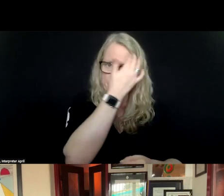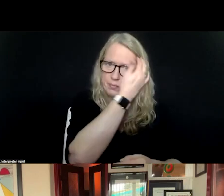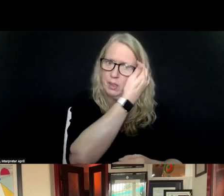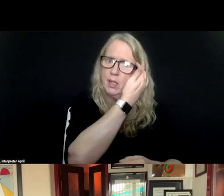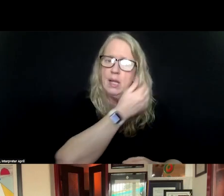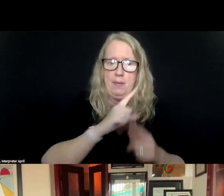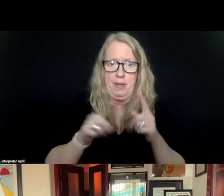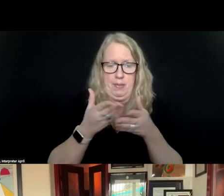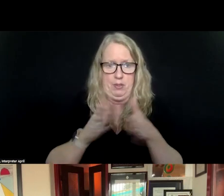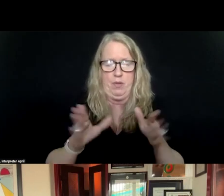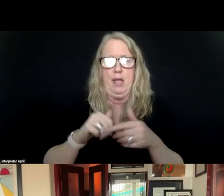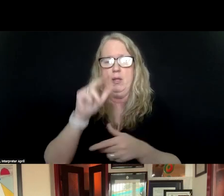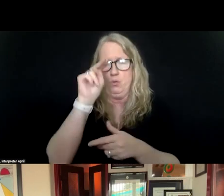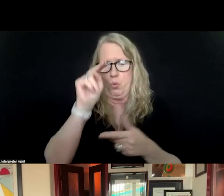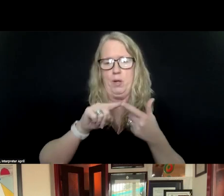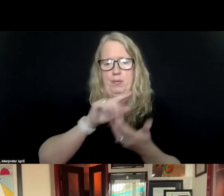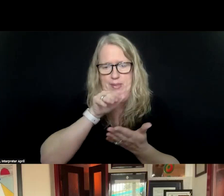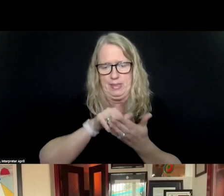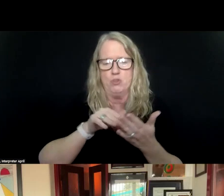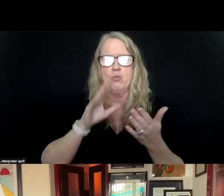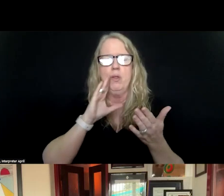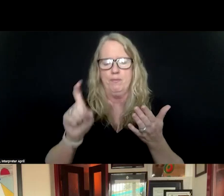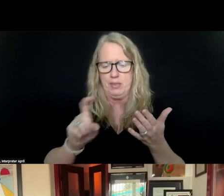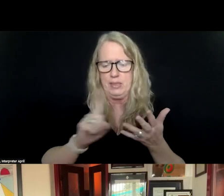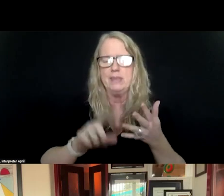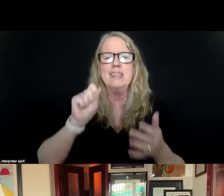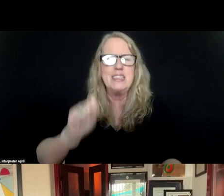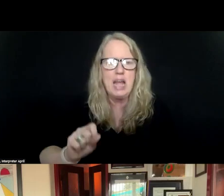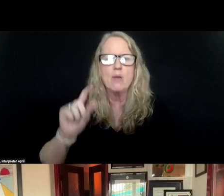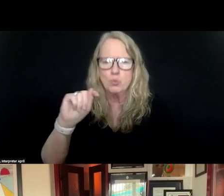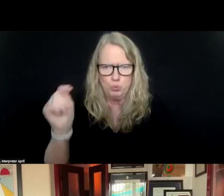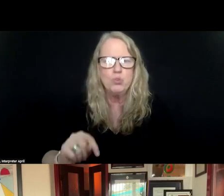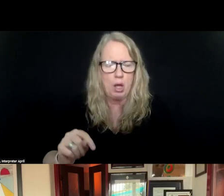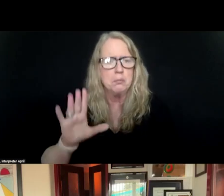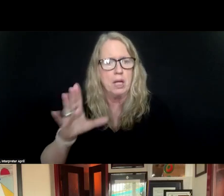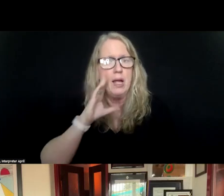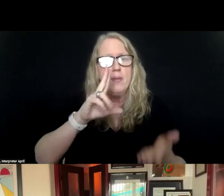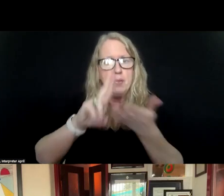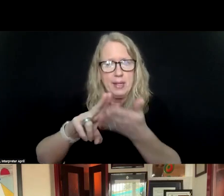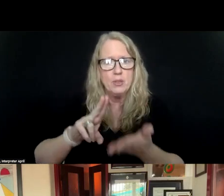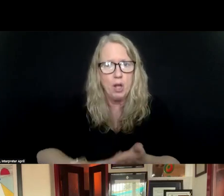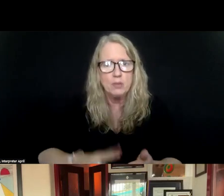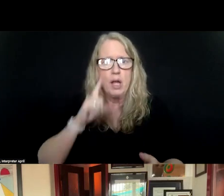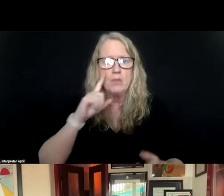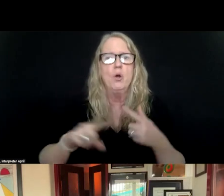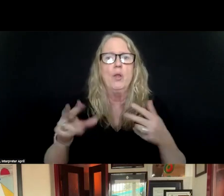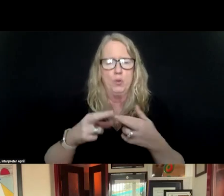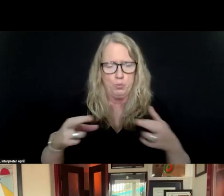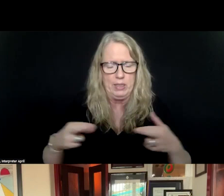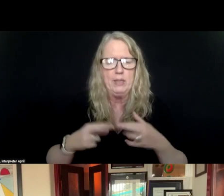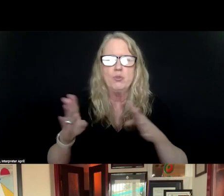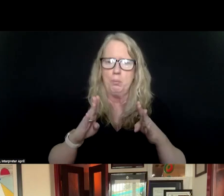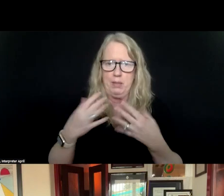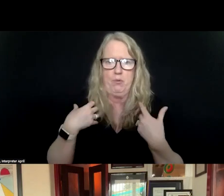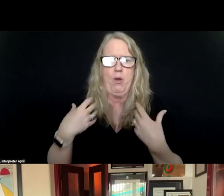3 regions: the north, the central, which is Phoenix, and the south, which is where Tucson is. And they contract with a regional behavioral health authority